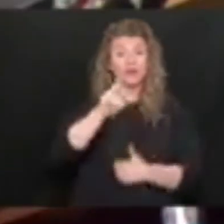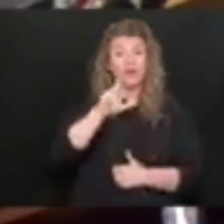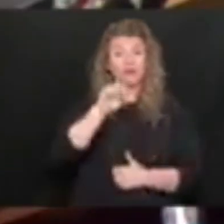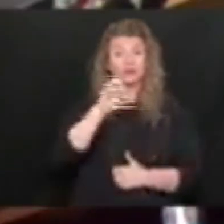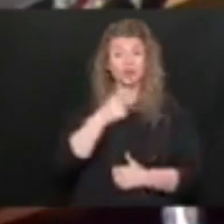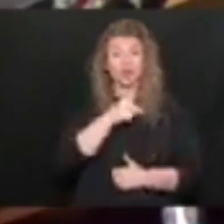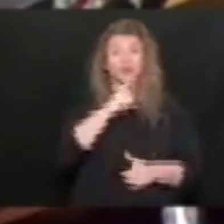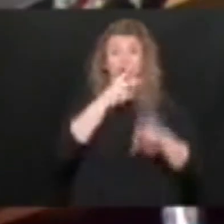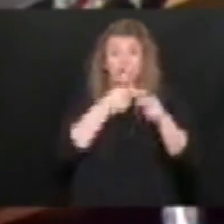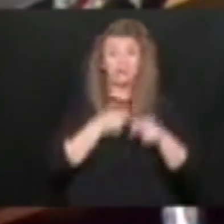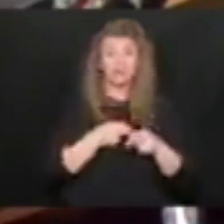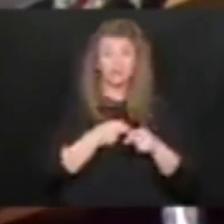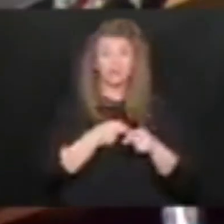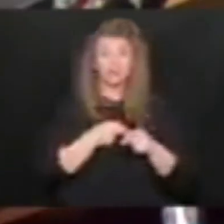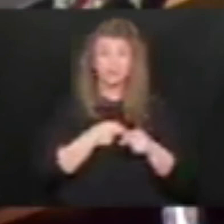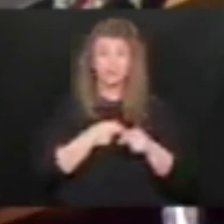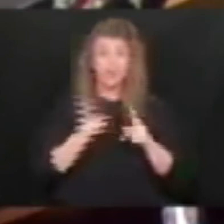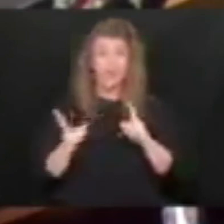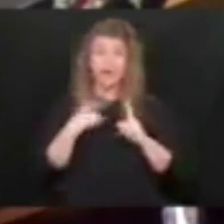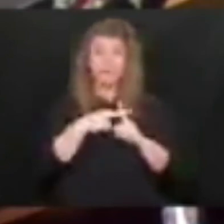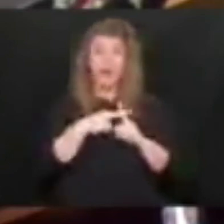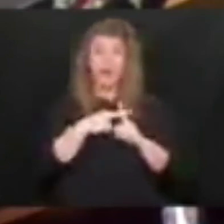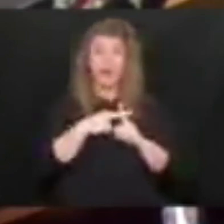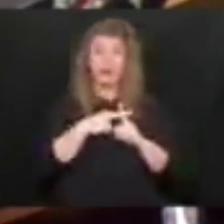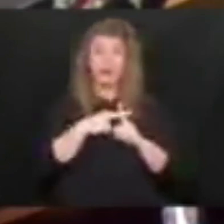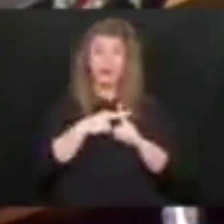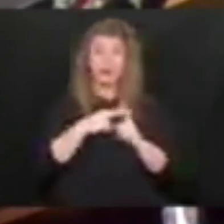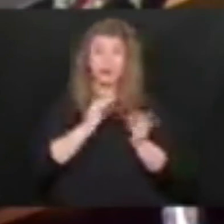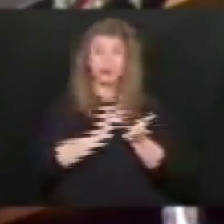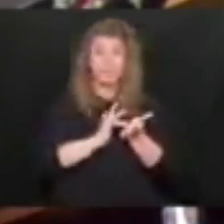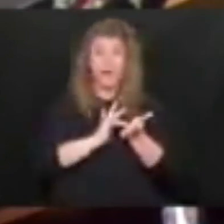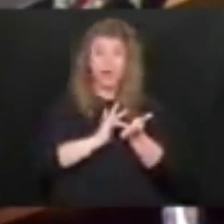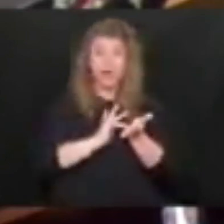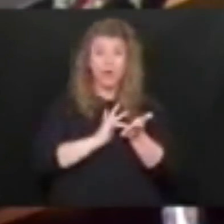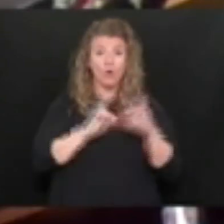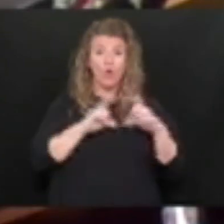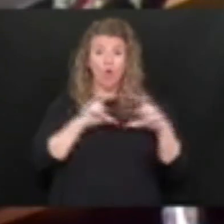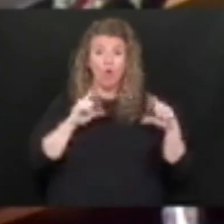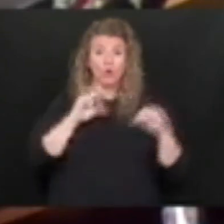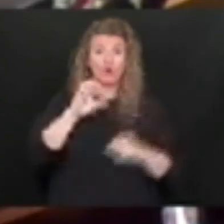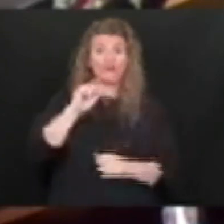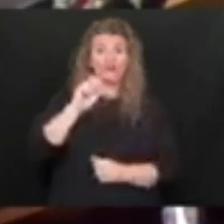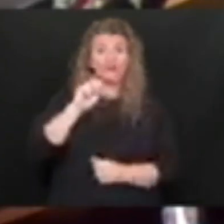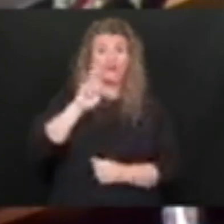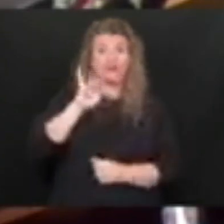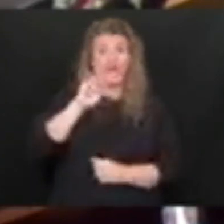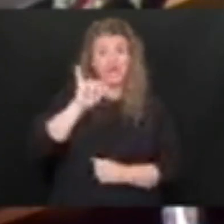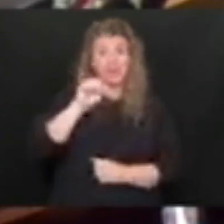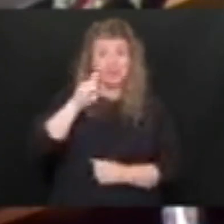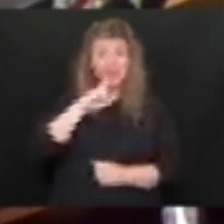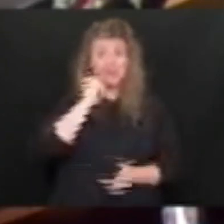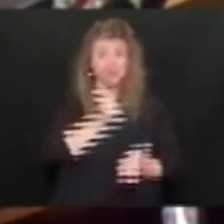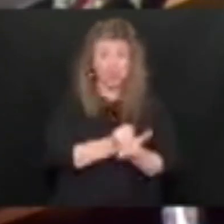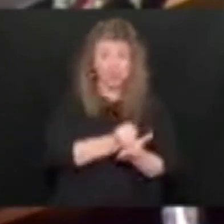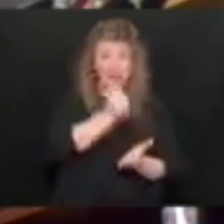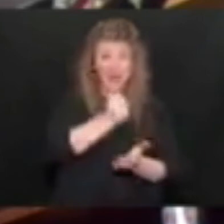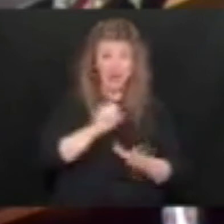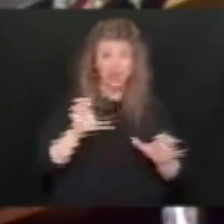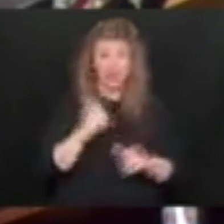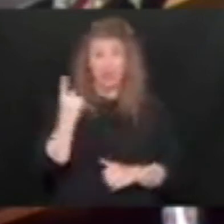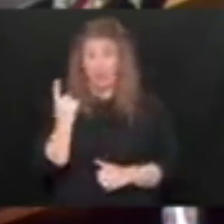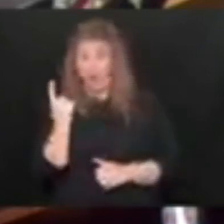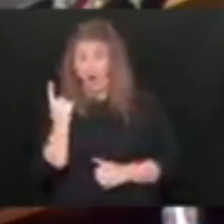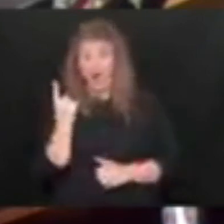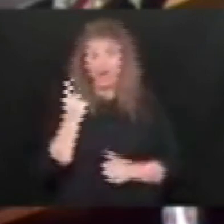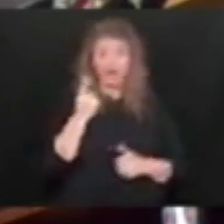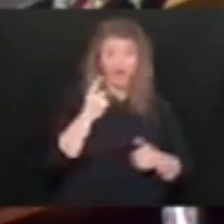You mentioned the applying for the medical cannabis card, and you mentioned getting certified. Do you do one before the other, or does the order